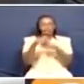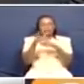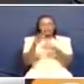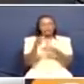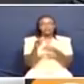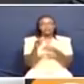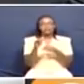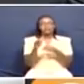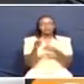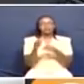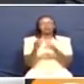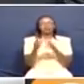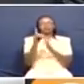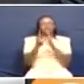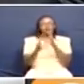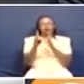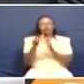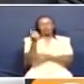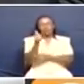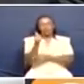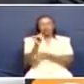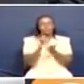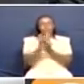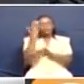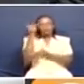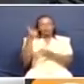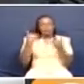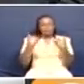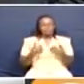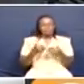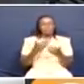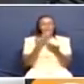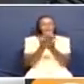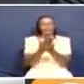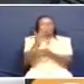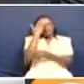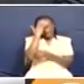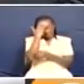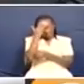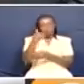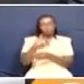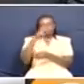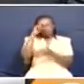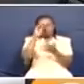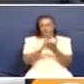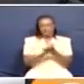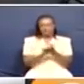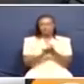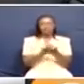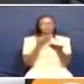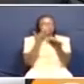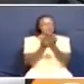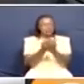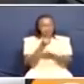been uploaded. And that is why I'm making this very humble request, because I do believe that the submissions of